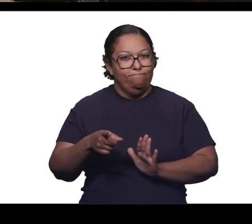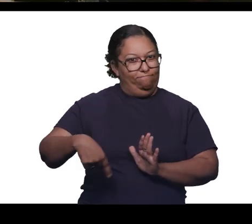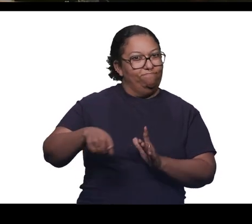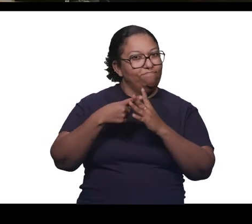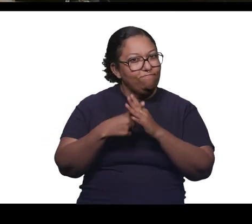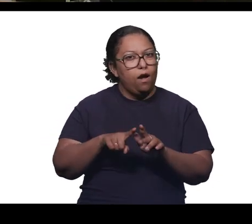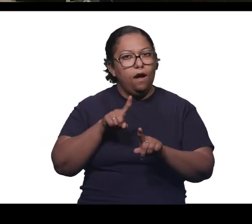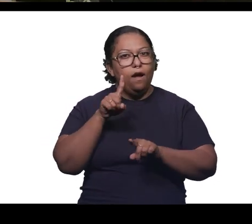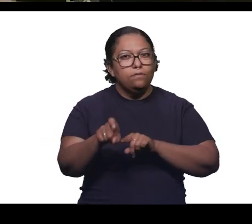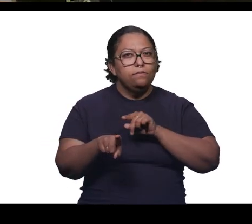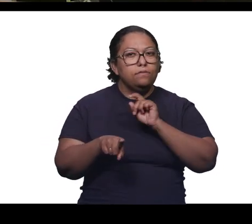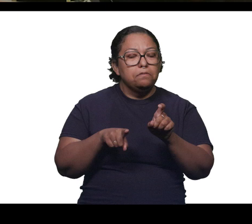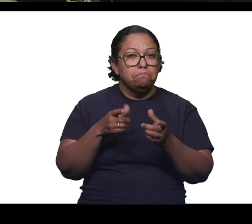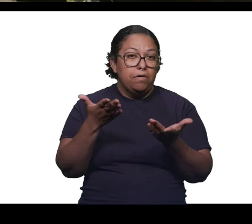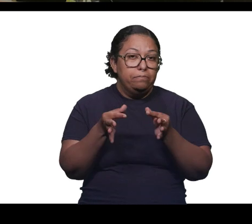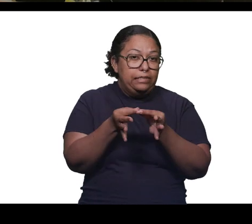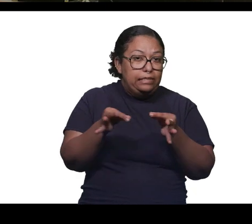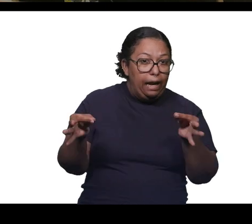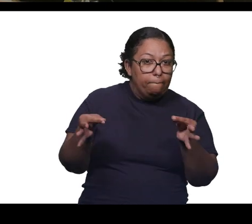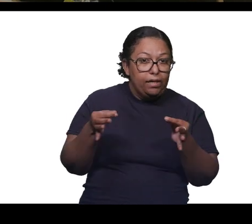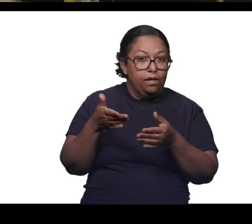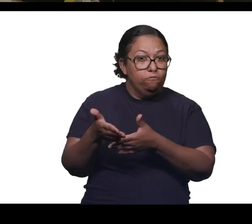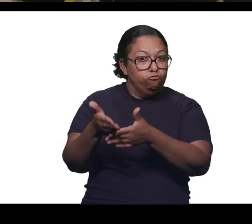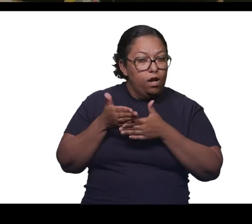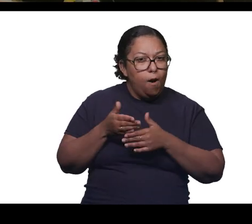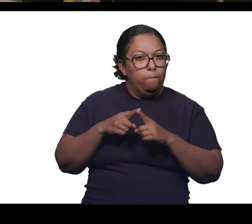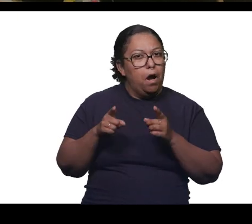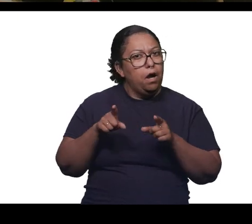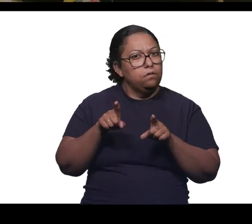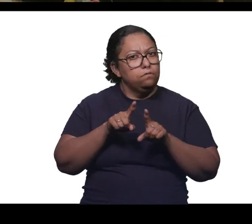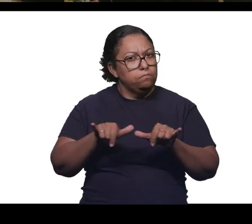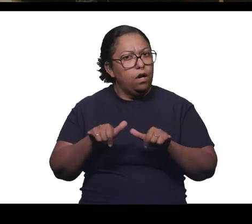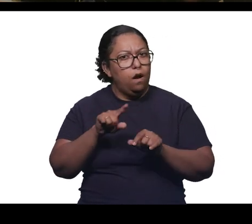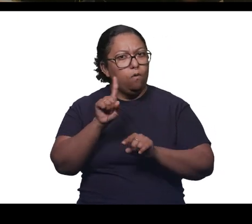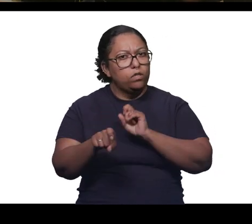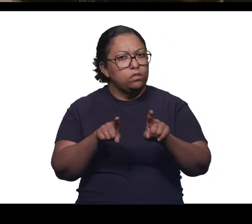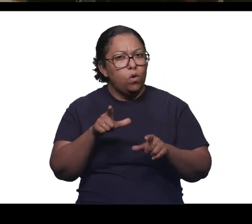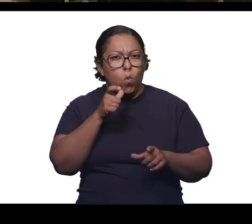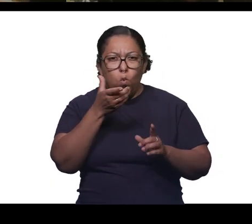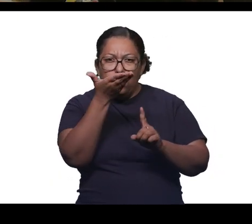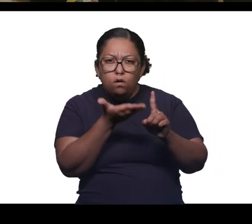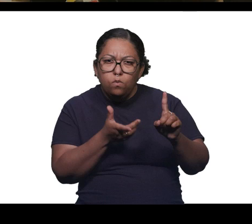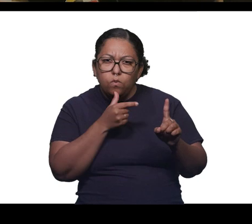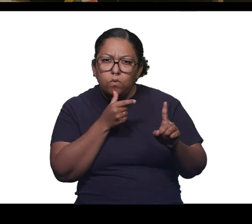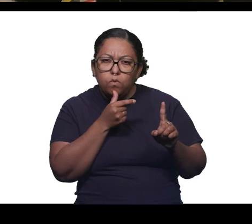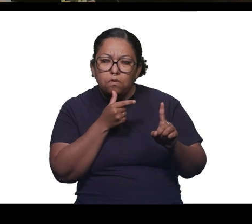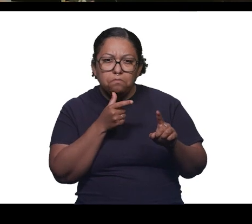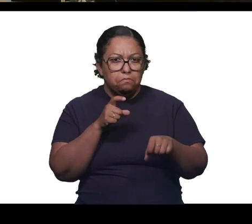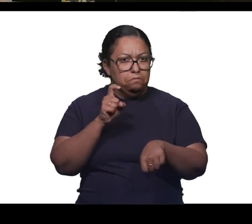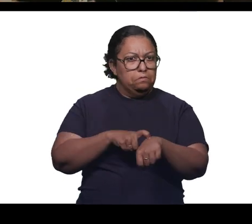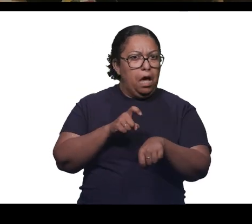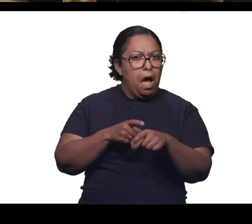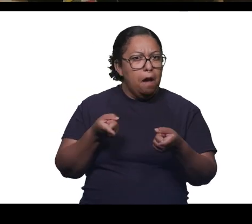share with us, but maybe there's questions too. Who is this person? What time period is this? This clothing doesn't